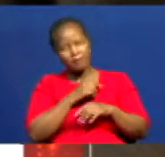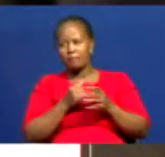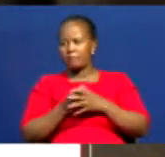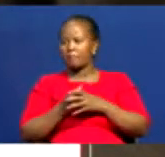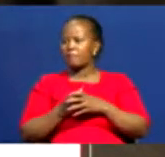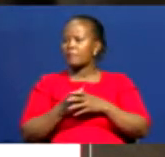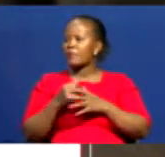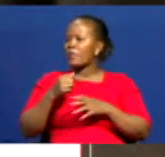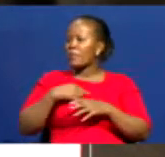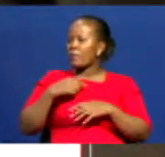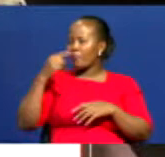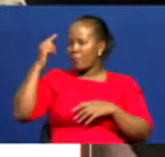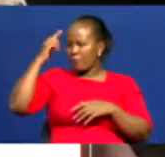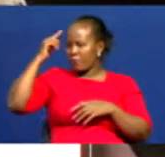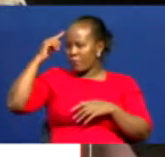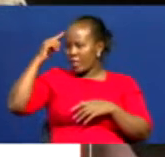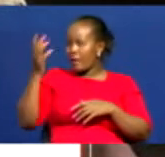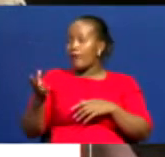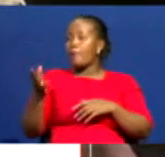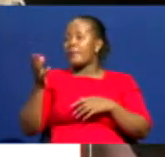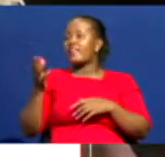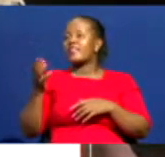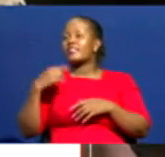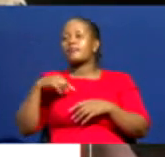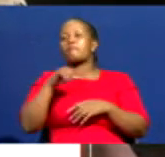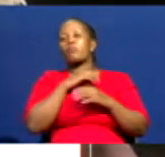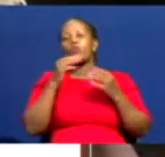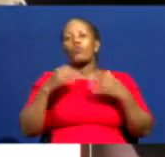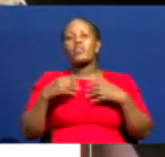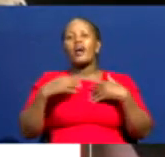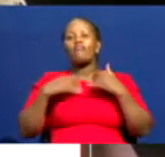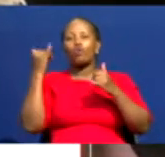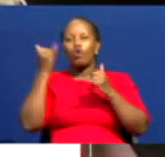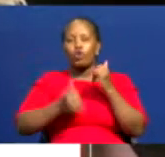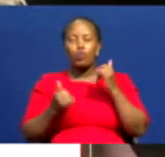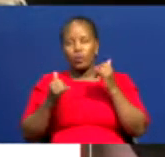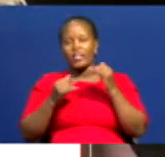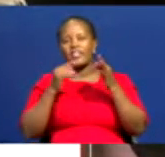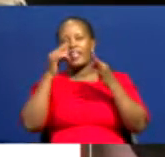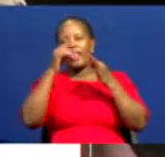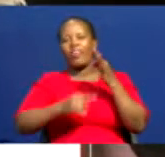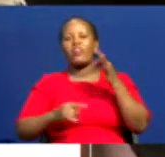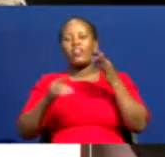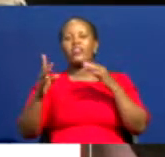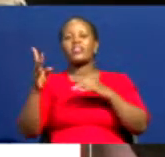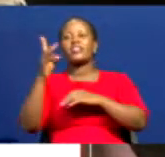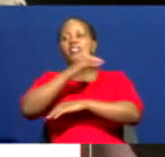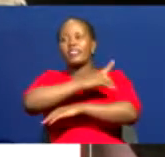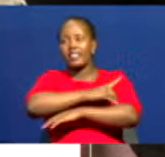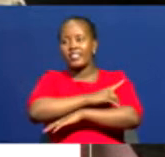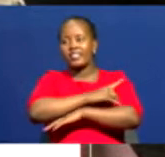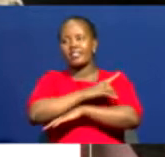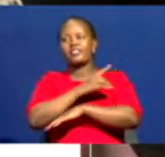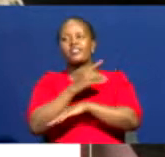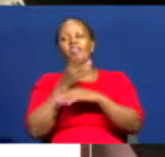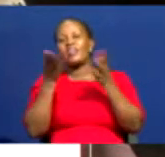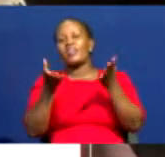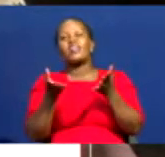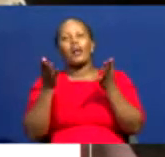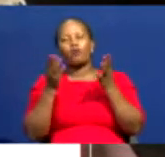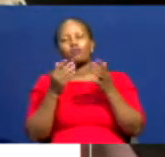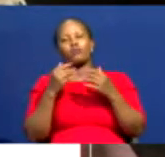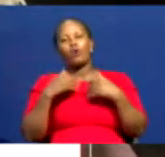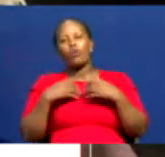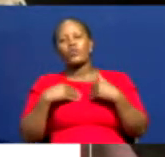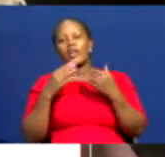Okay, I think because we've concluded all the 3 days, of course, the attendance was constant all